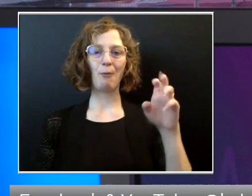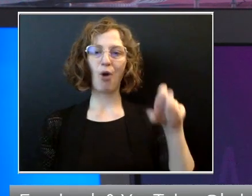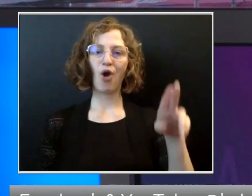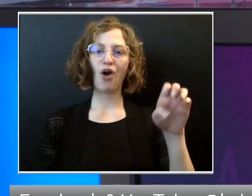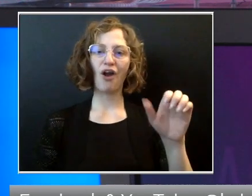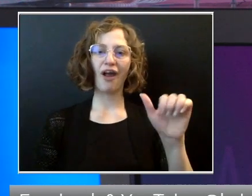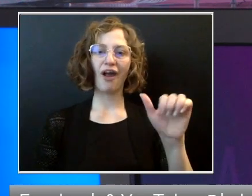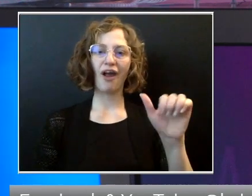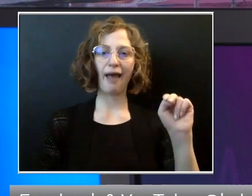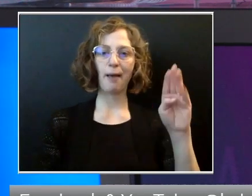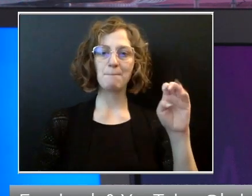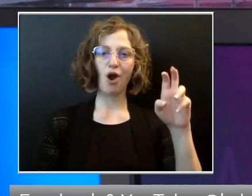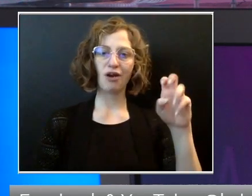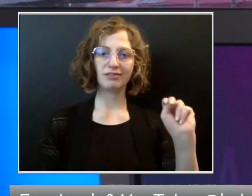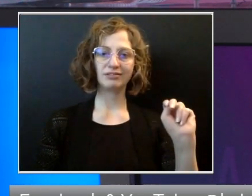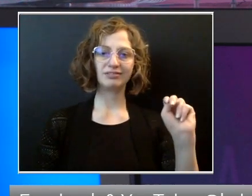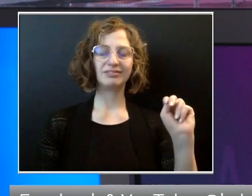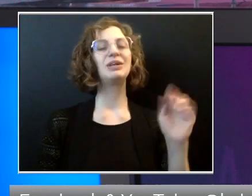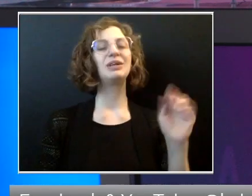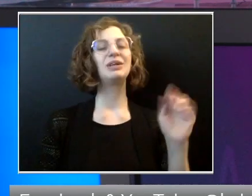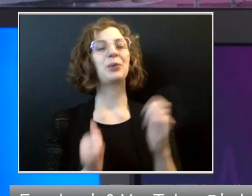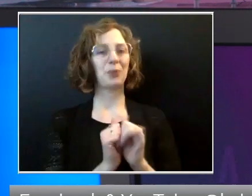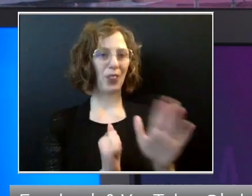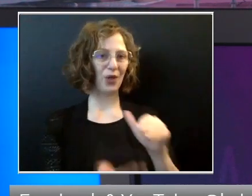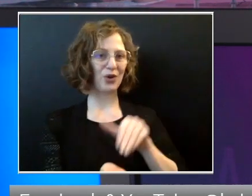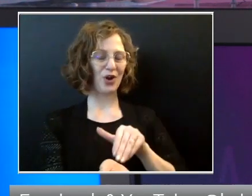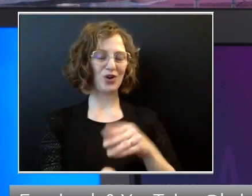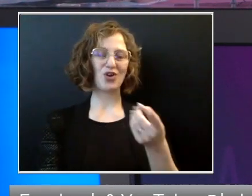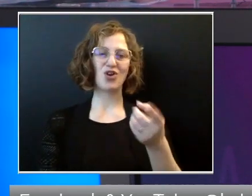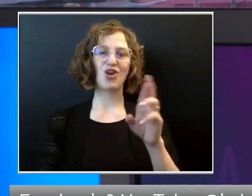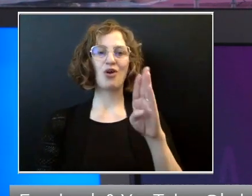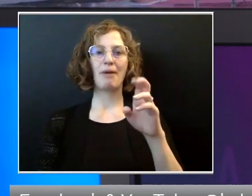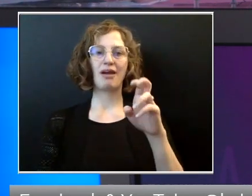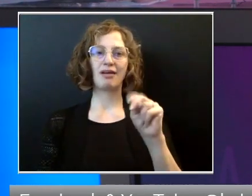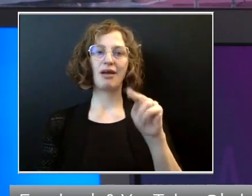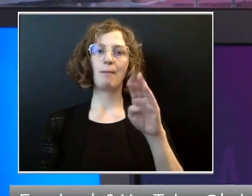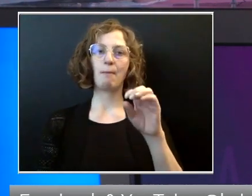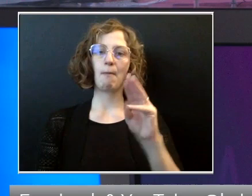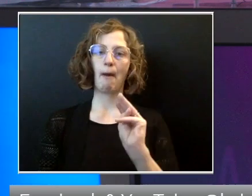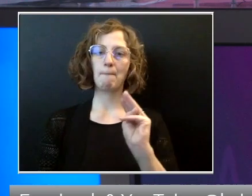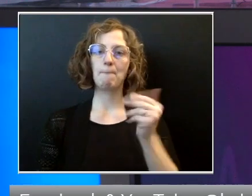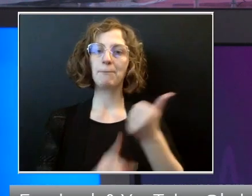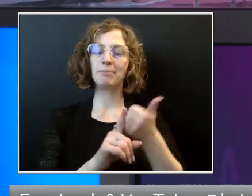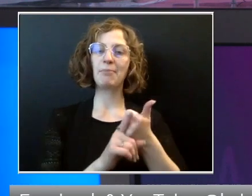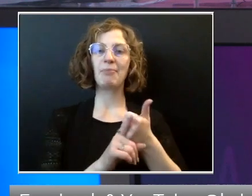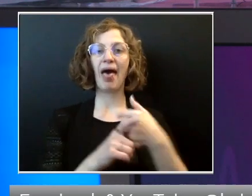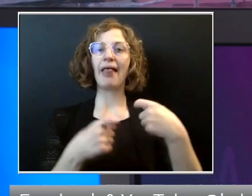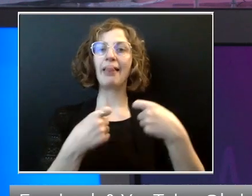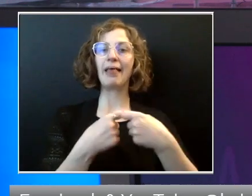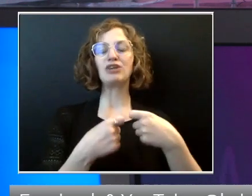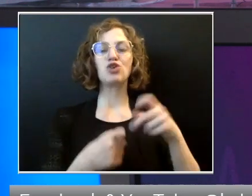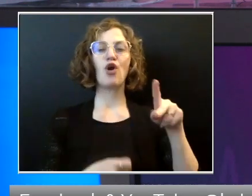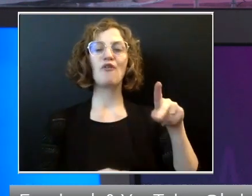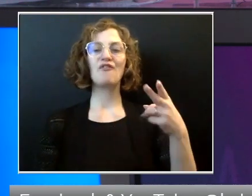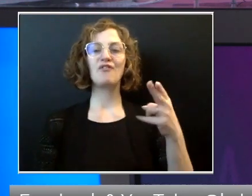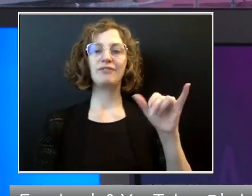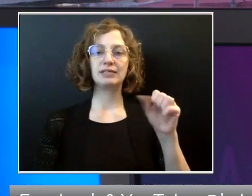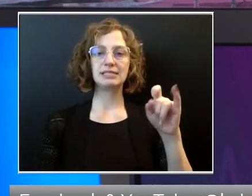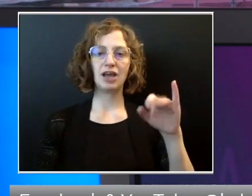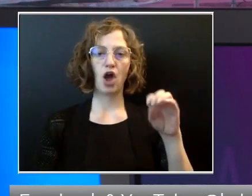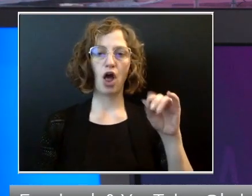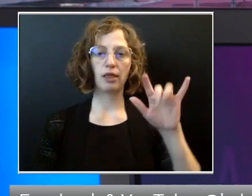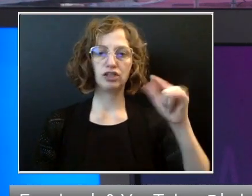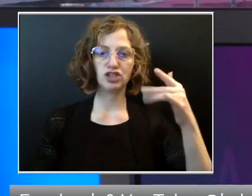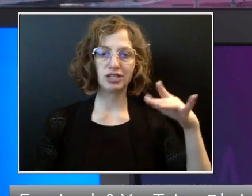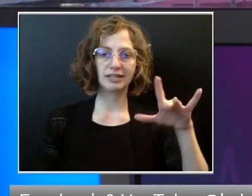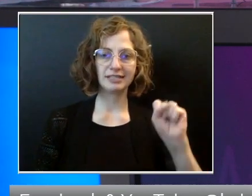doctor, Dr. Lauren Barenbaum. Dr. Barenbaum is an electrophysiologist and cardiologist here at the health system. Welcome to both